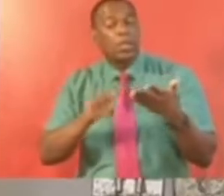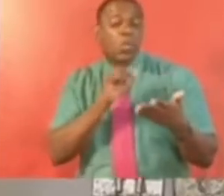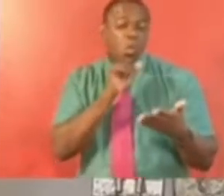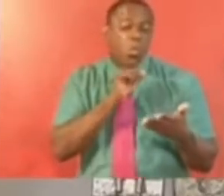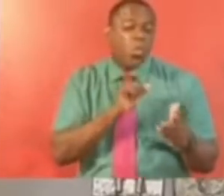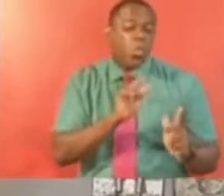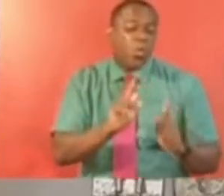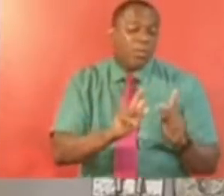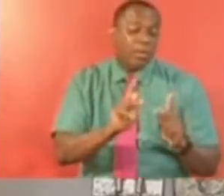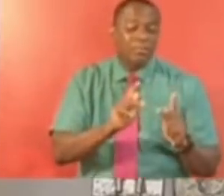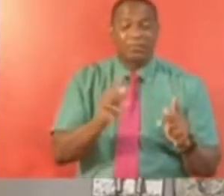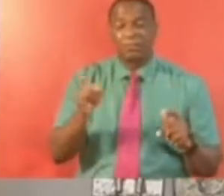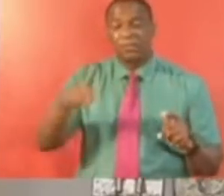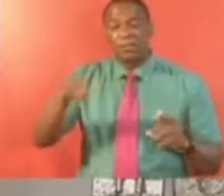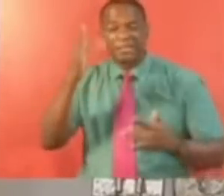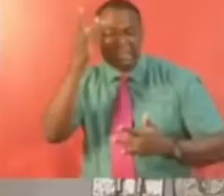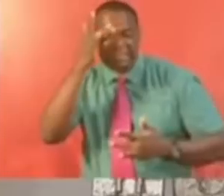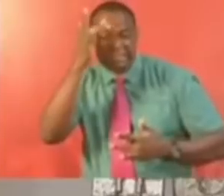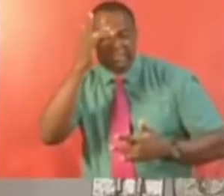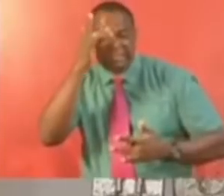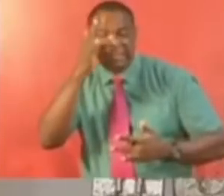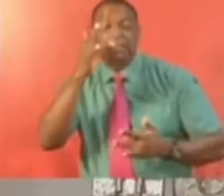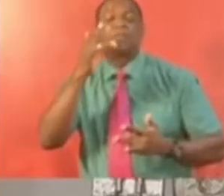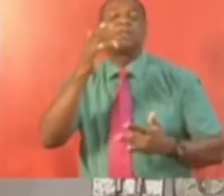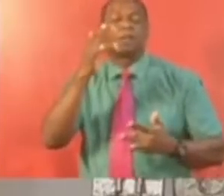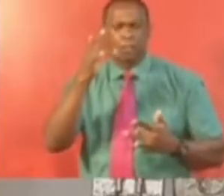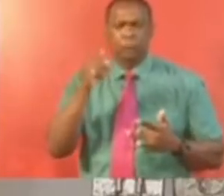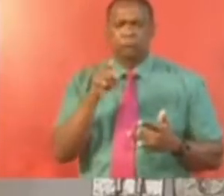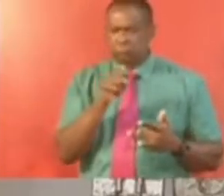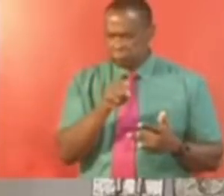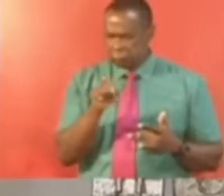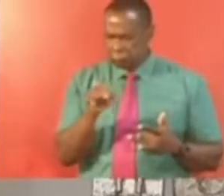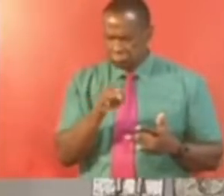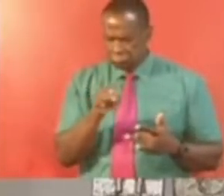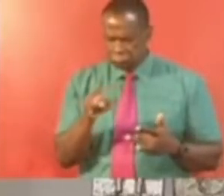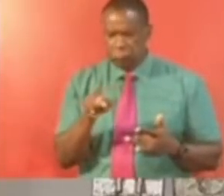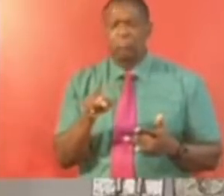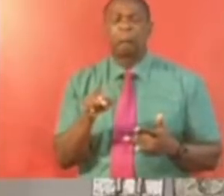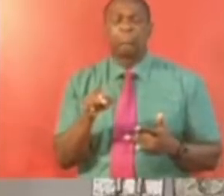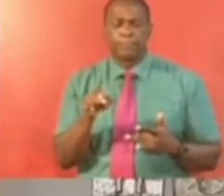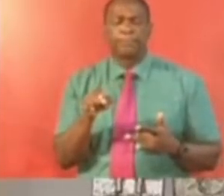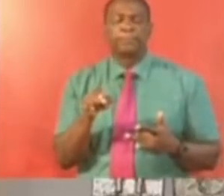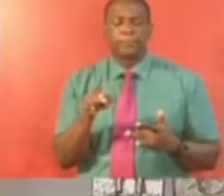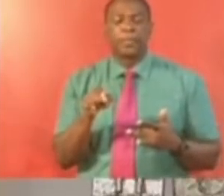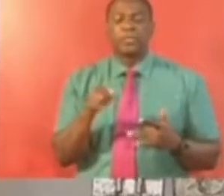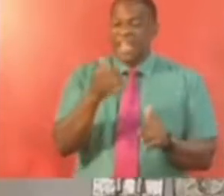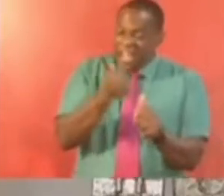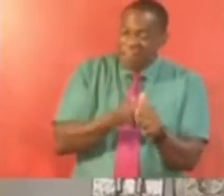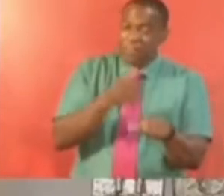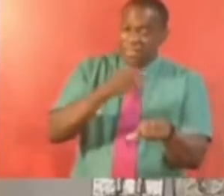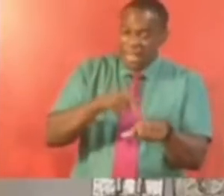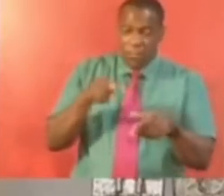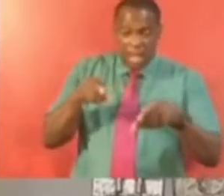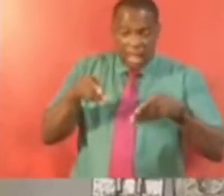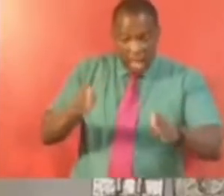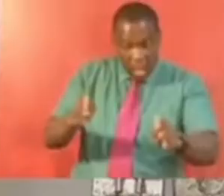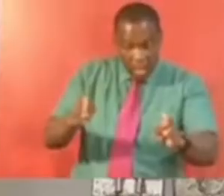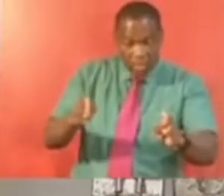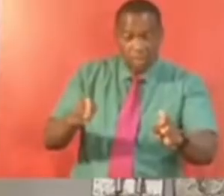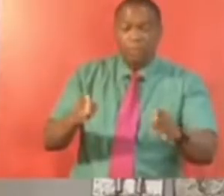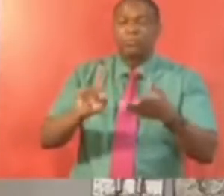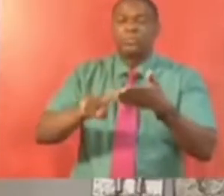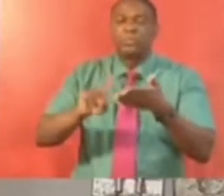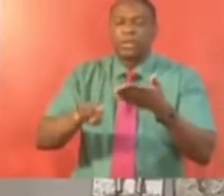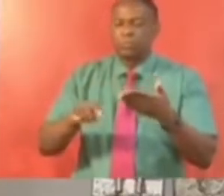who are sick and ill. And what we do is we break it down. Every time the granting of the exemptions, what we do is we break it down. Those with young